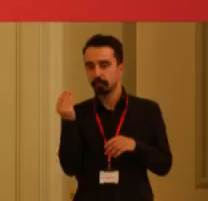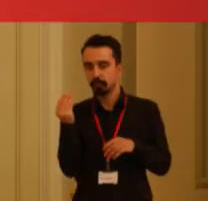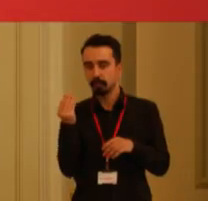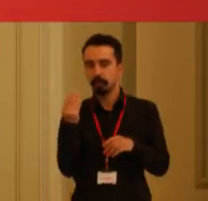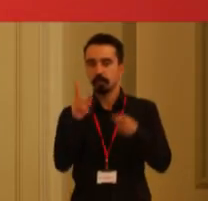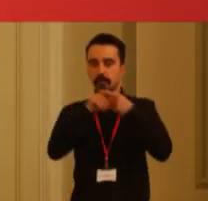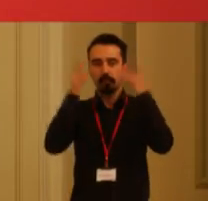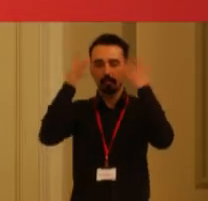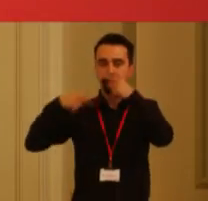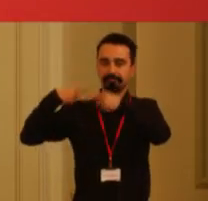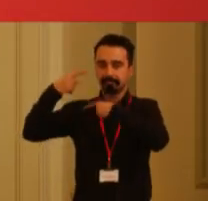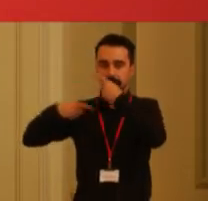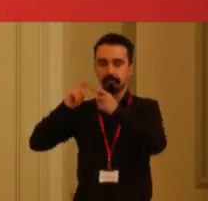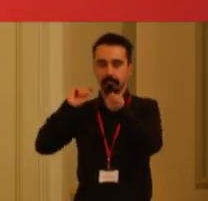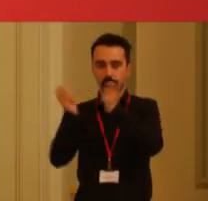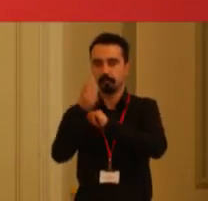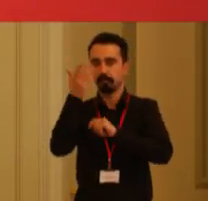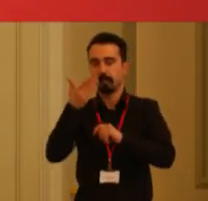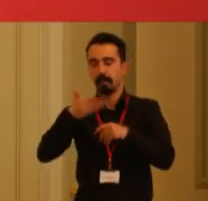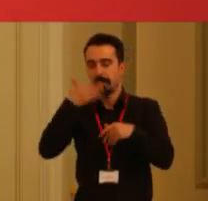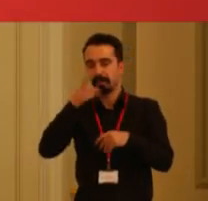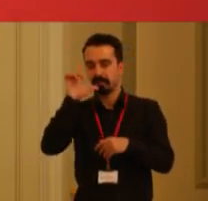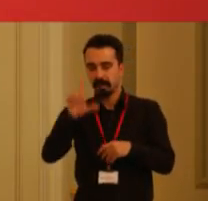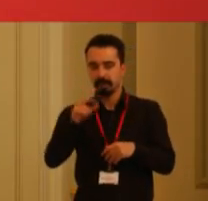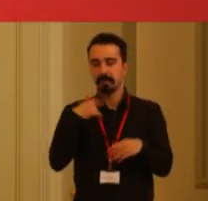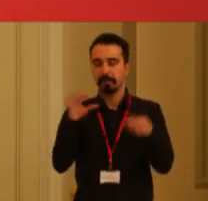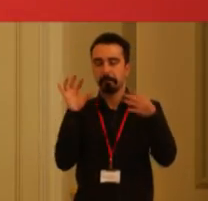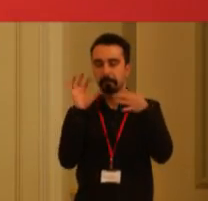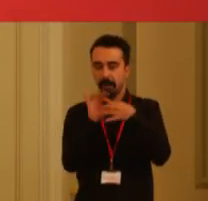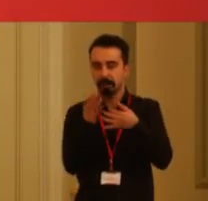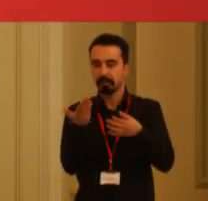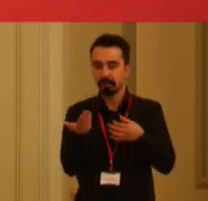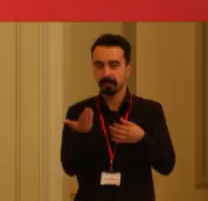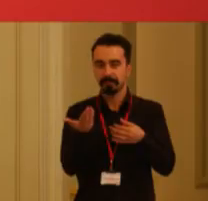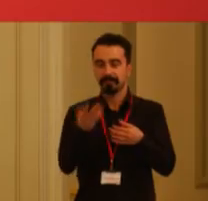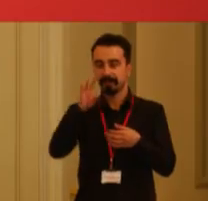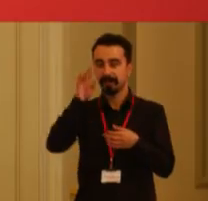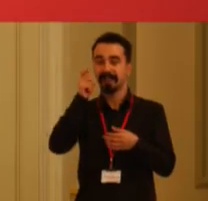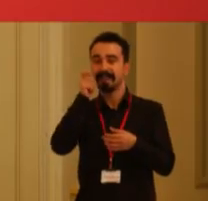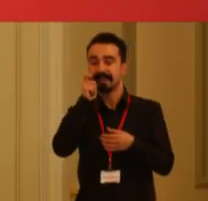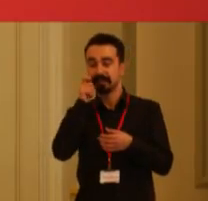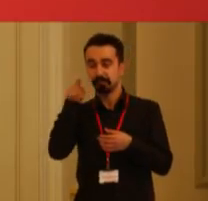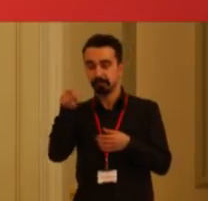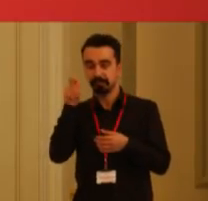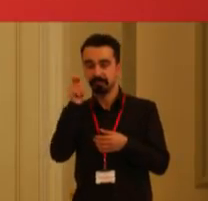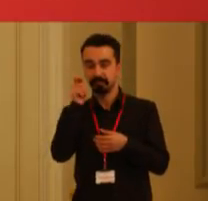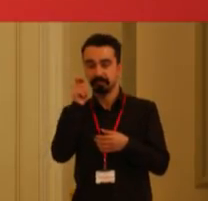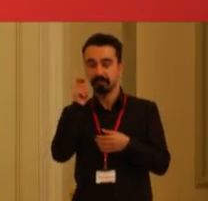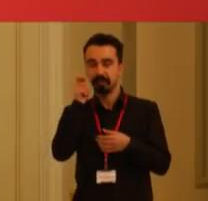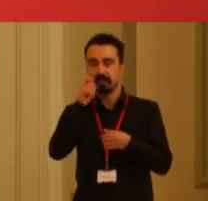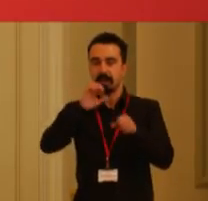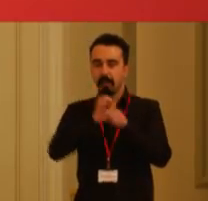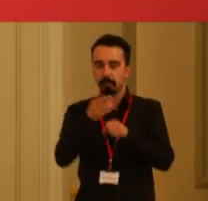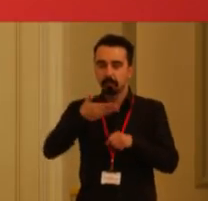marriage is not the ultimate solution. You could end up in a much worse situation. So like